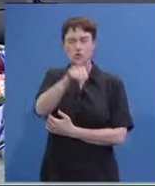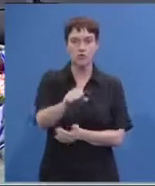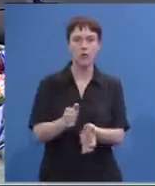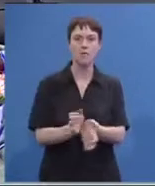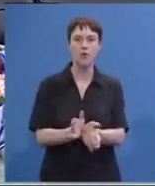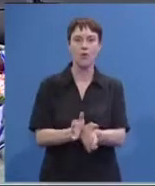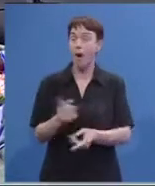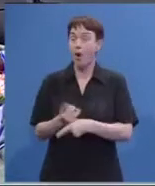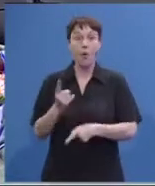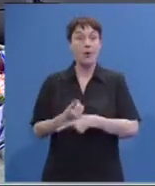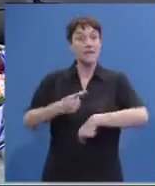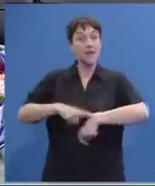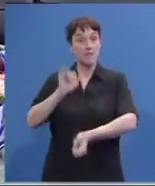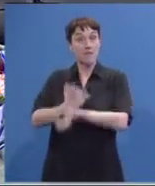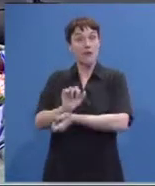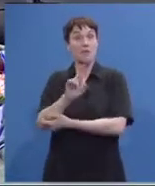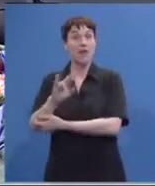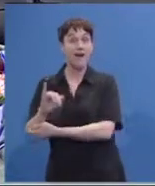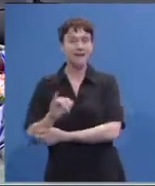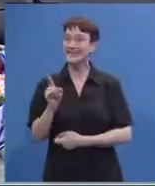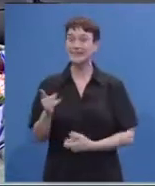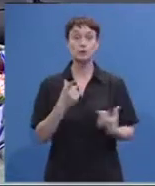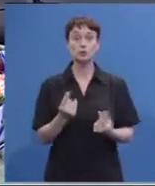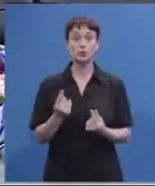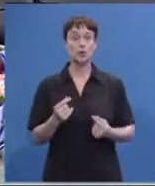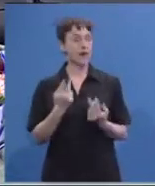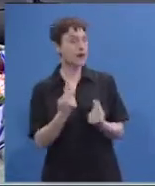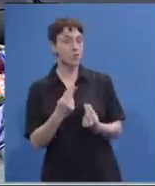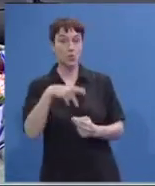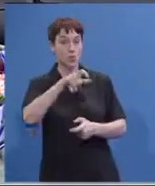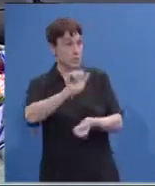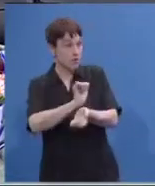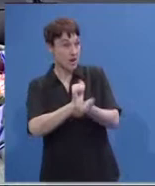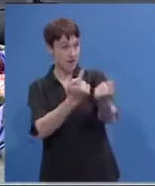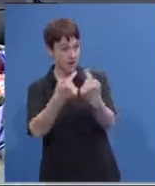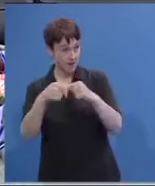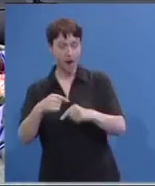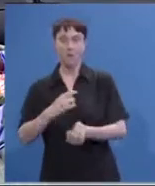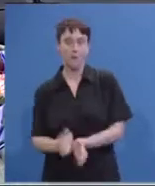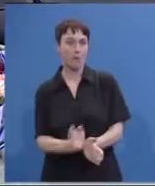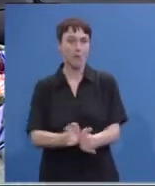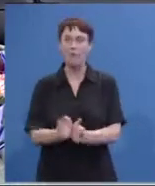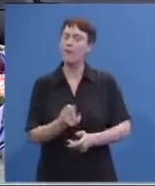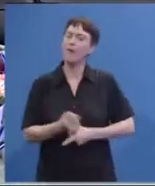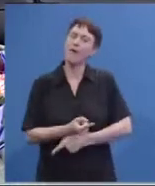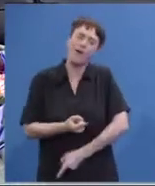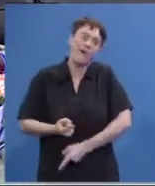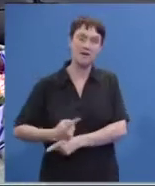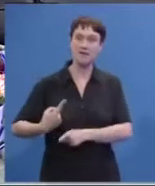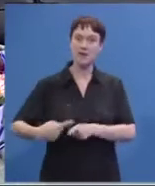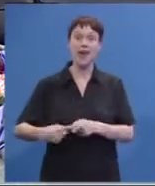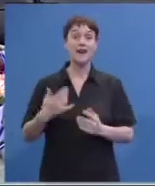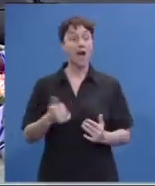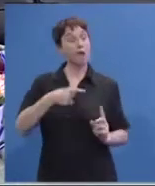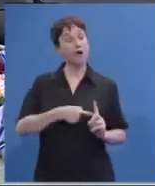soccer matches as a strategy to induct the incoming political prisoners. To honor that memory is former Bafana Bafana and Leeds United